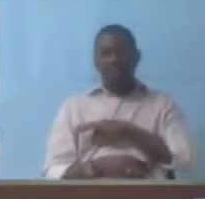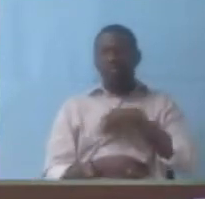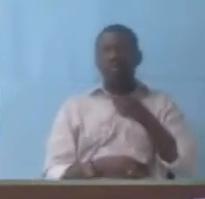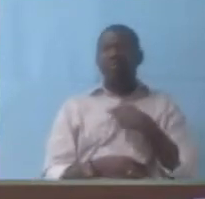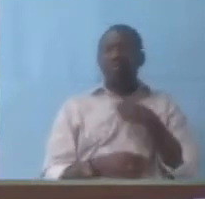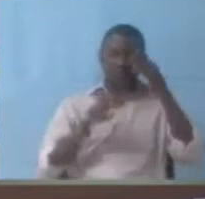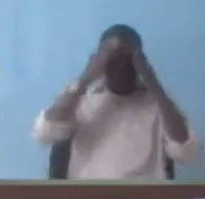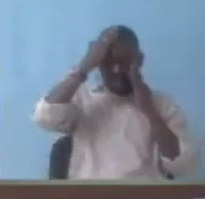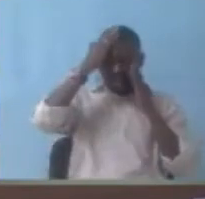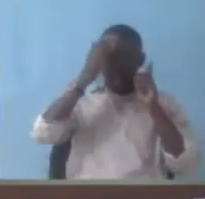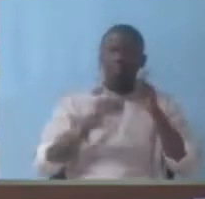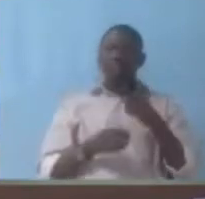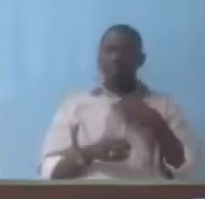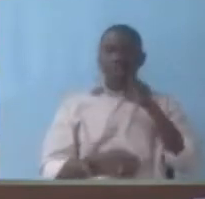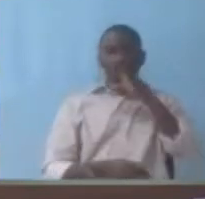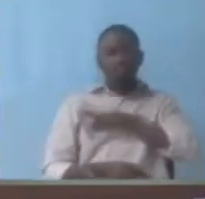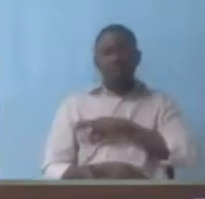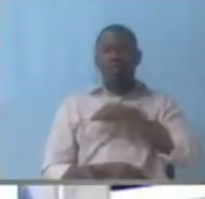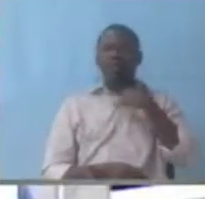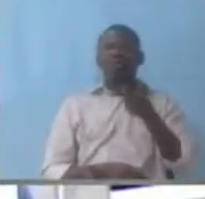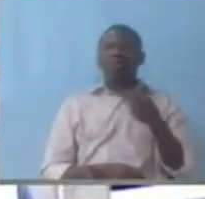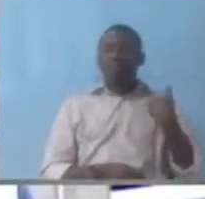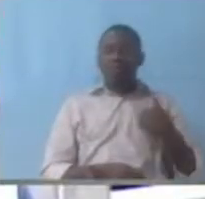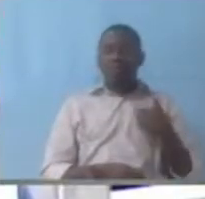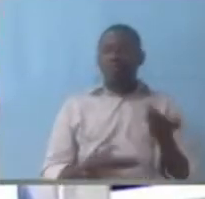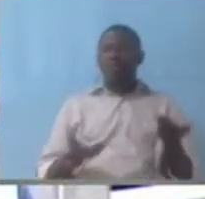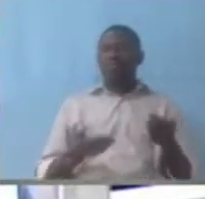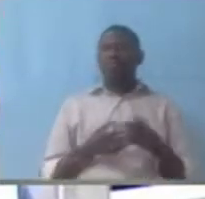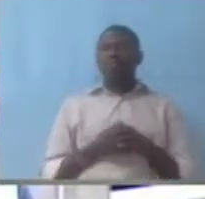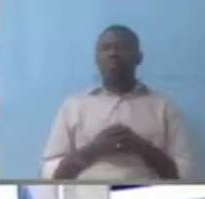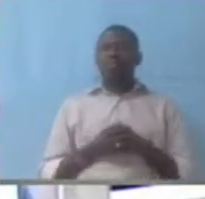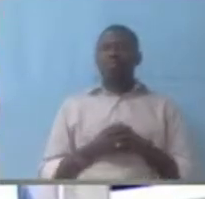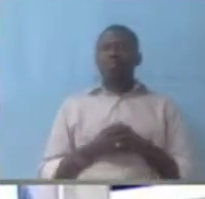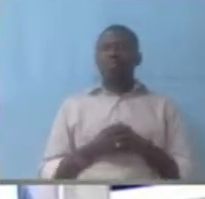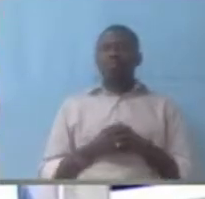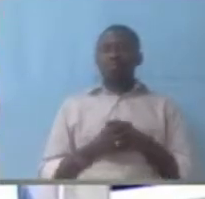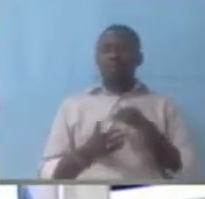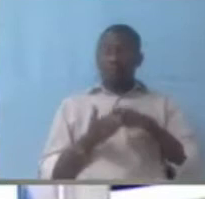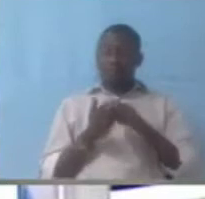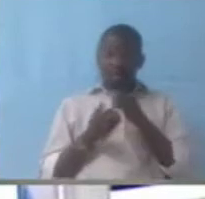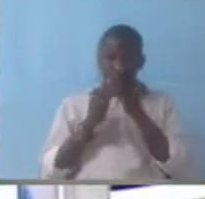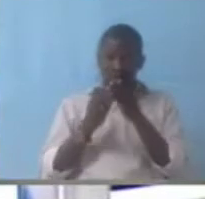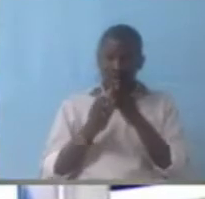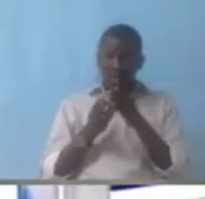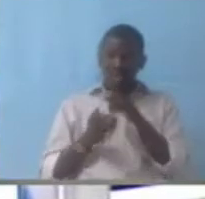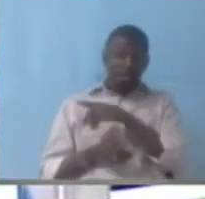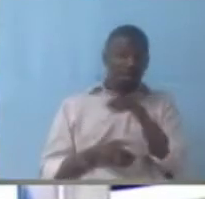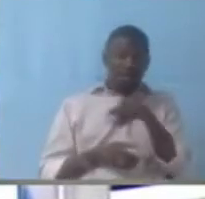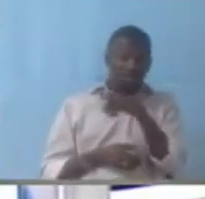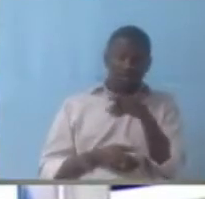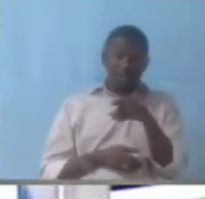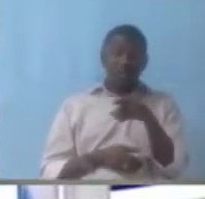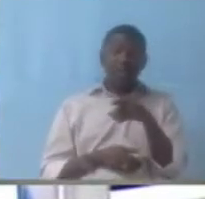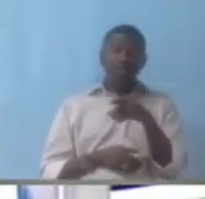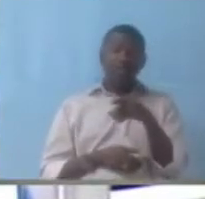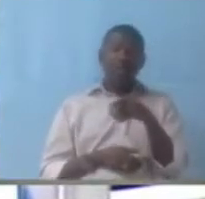Bara puru molu lanafaa. And are you saying, Mrs. Bensuda, that these military decrees actually benefited the public and that they